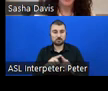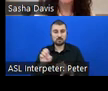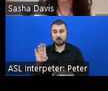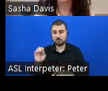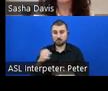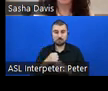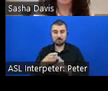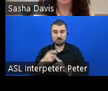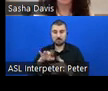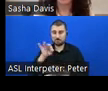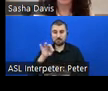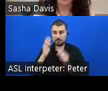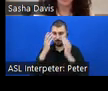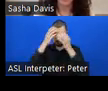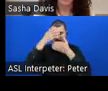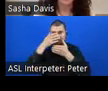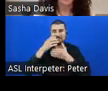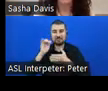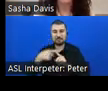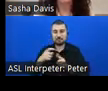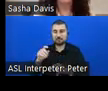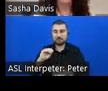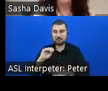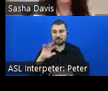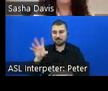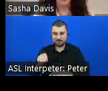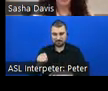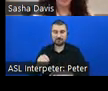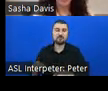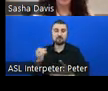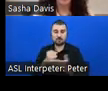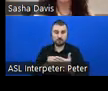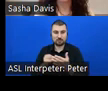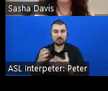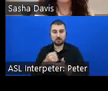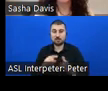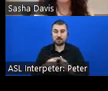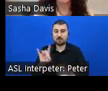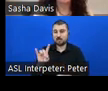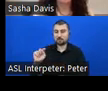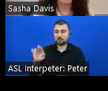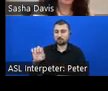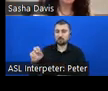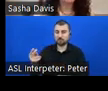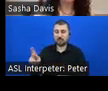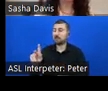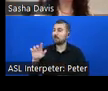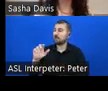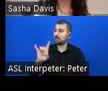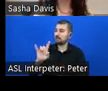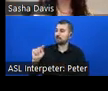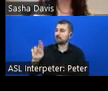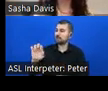spirit mask from the African Arts Collection. There's also an 8-track player, as the Grosses loved music.